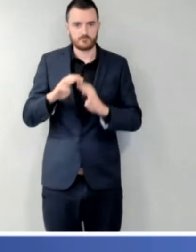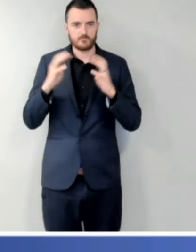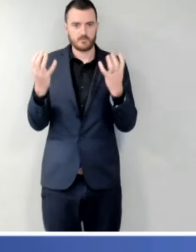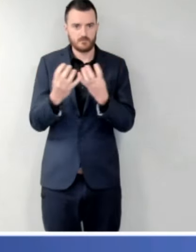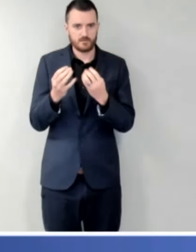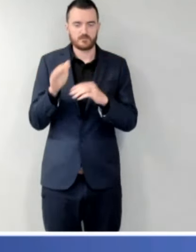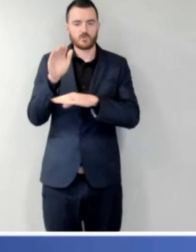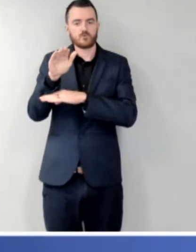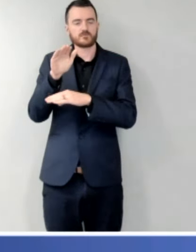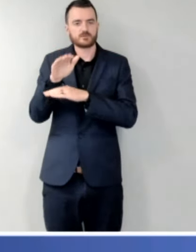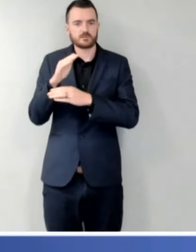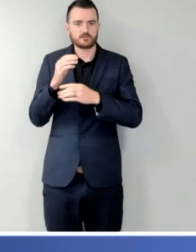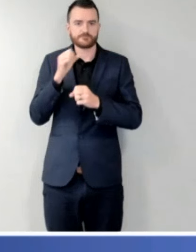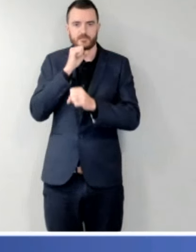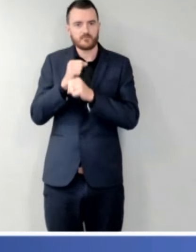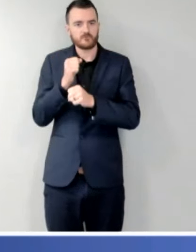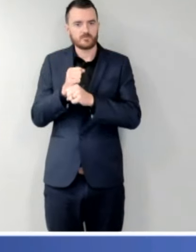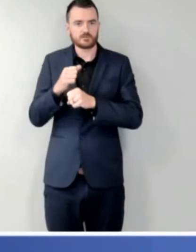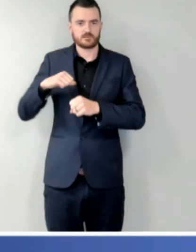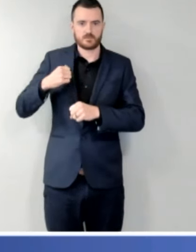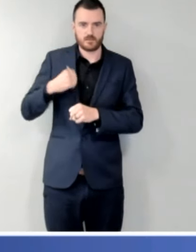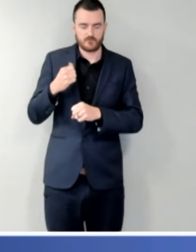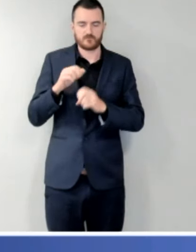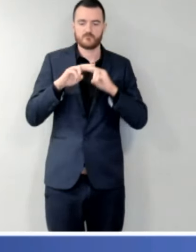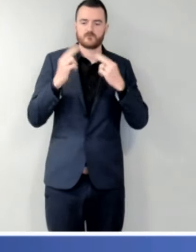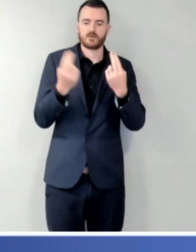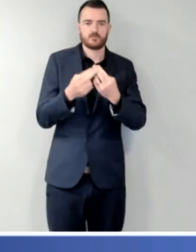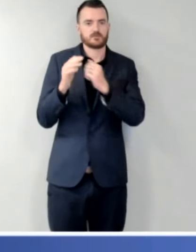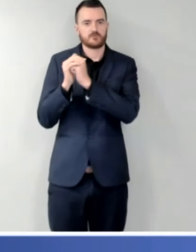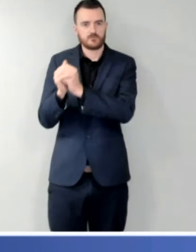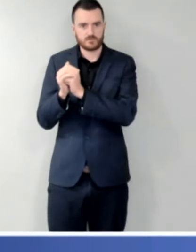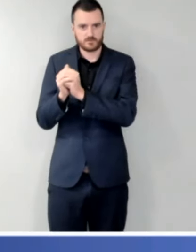distinguished guests, the families and friends.